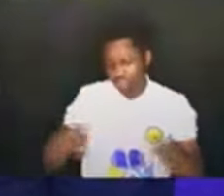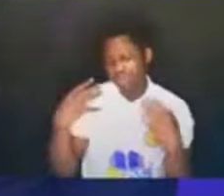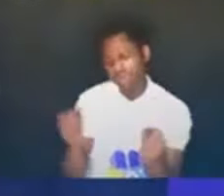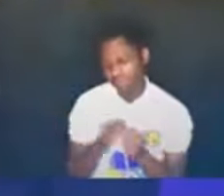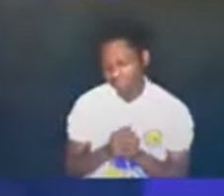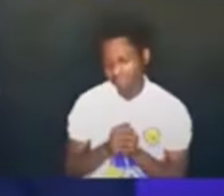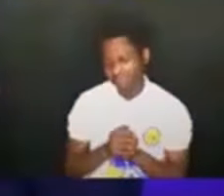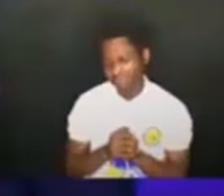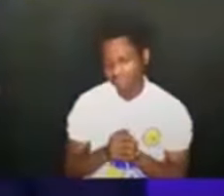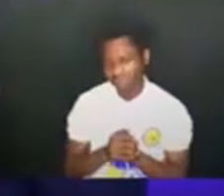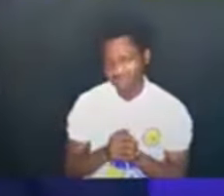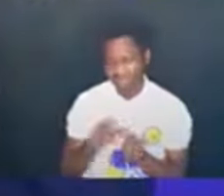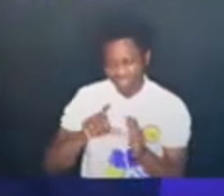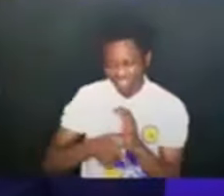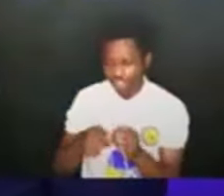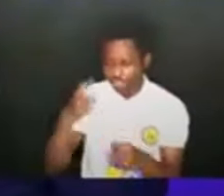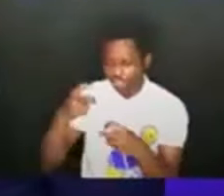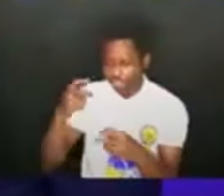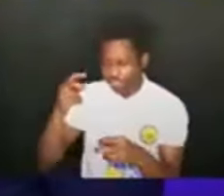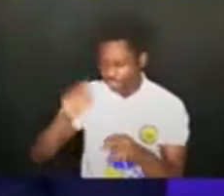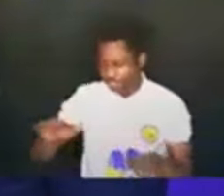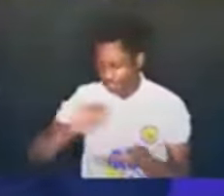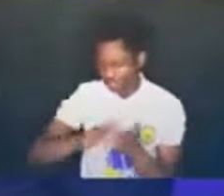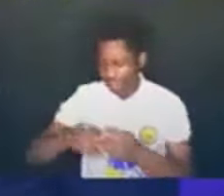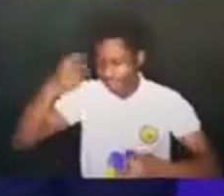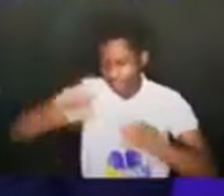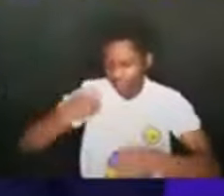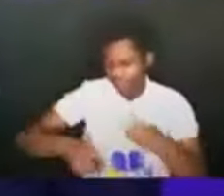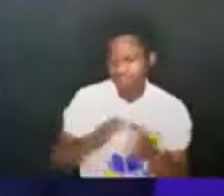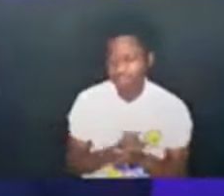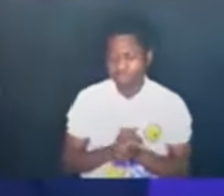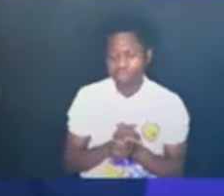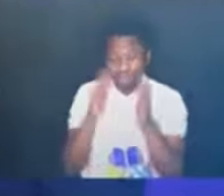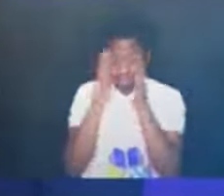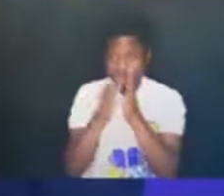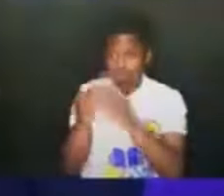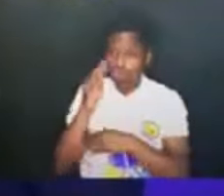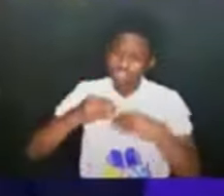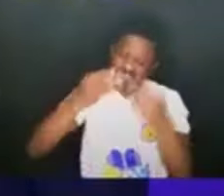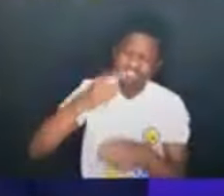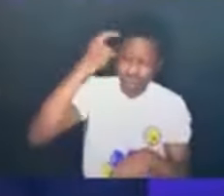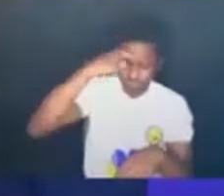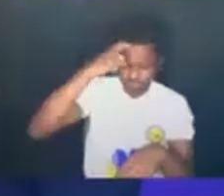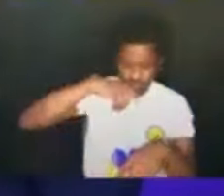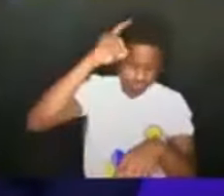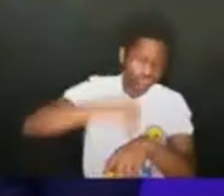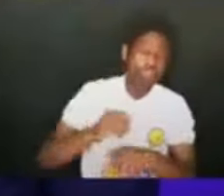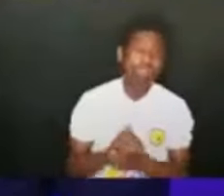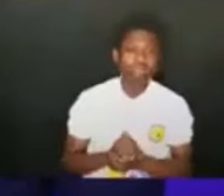They are becoming harmful for them. I pray that God will give us wisdom to